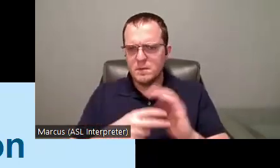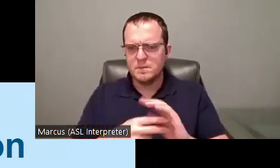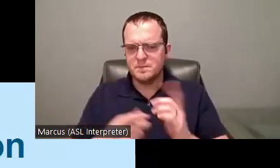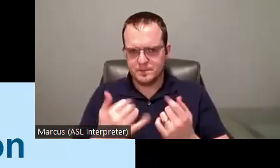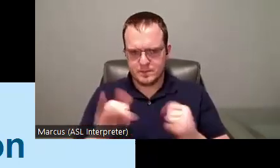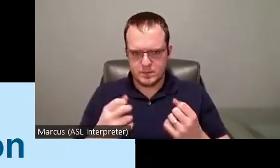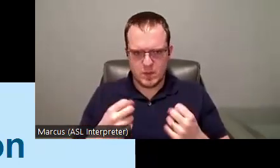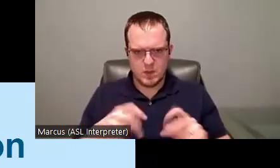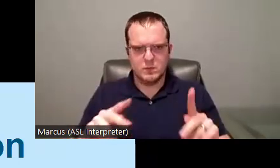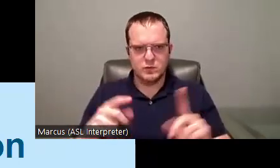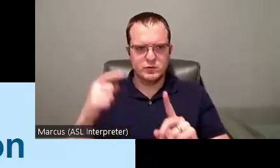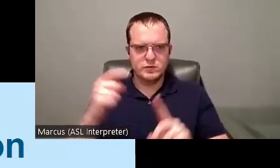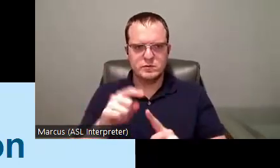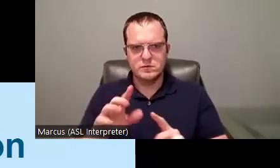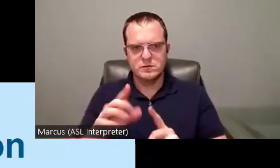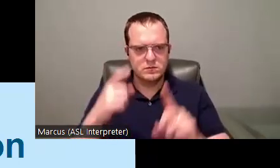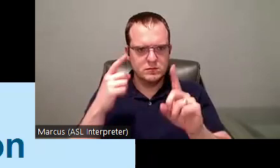opportunity on, to your point, Director,